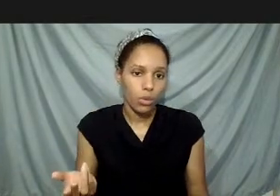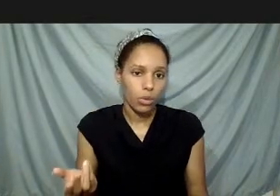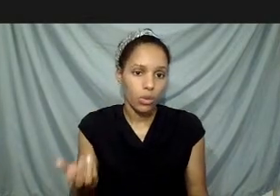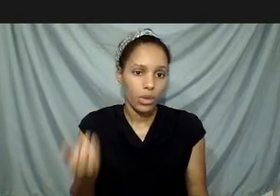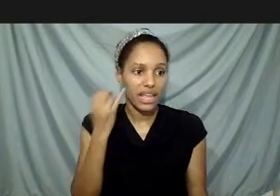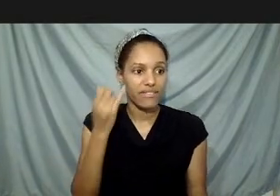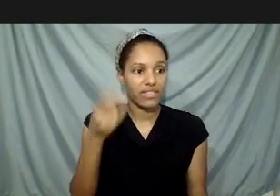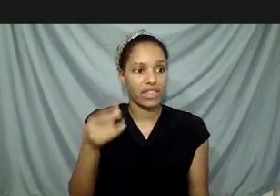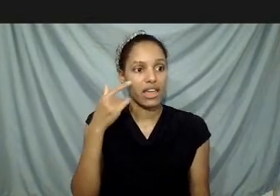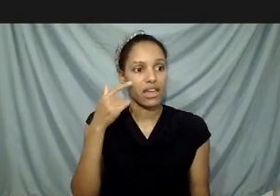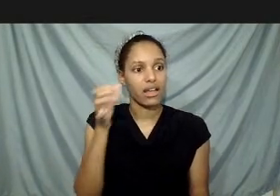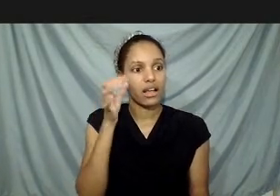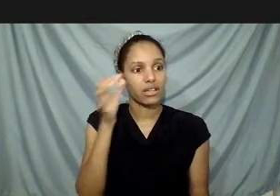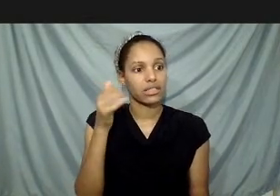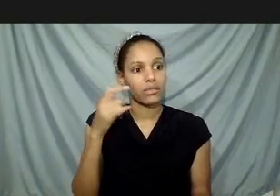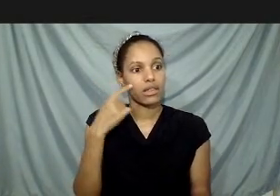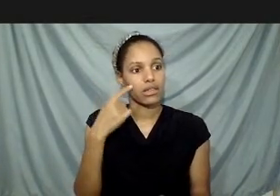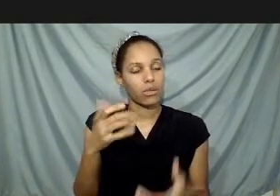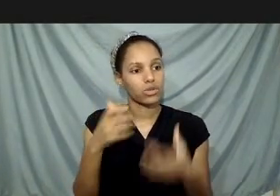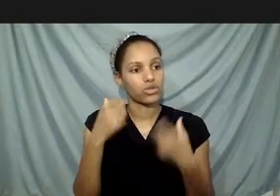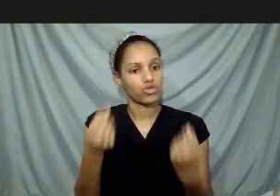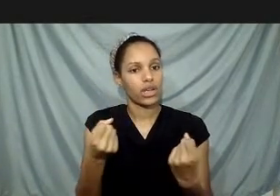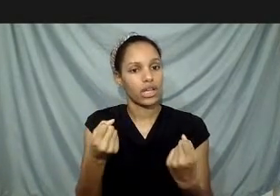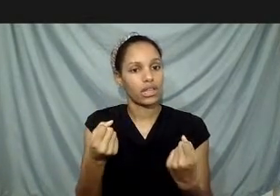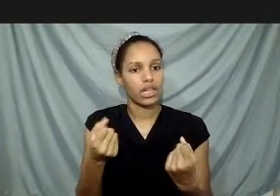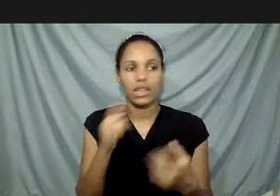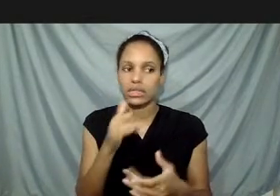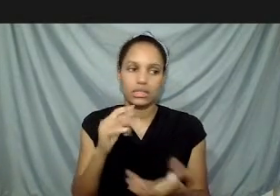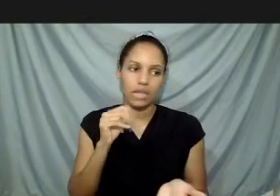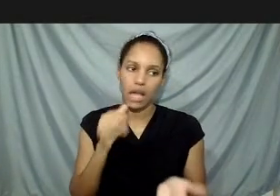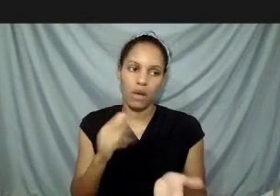that thing that gets defined through a Western paradigm,